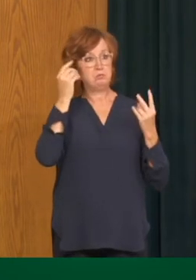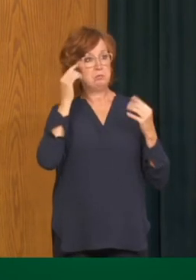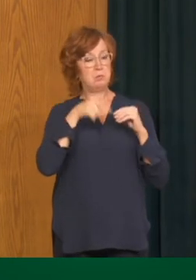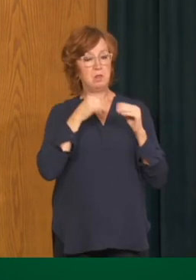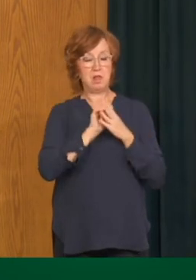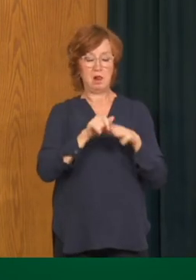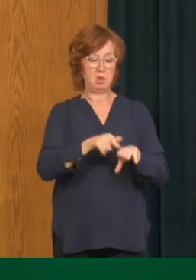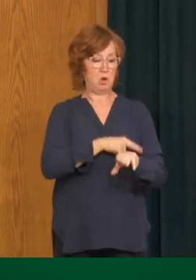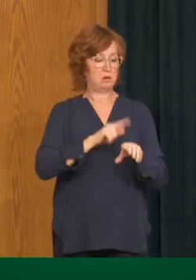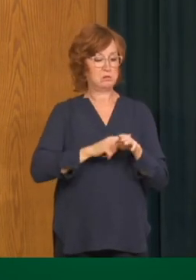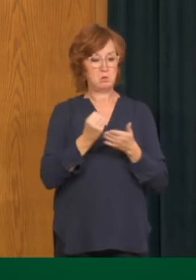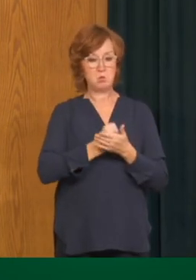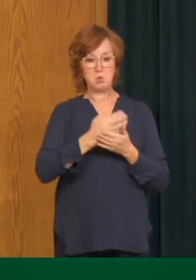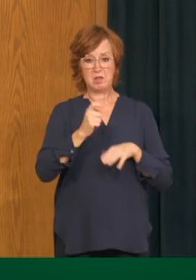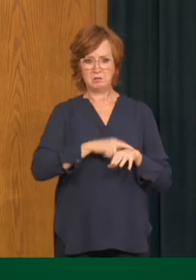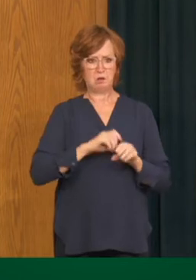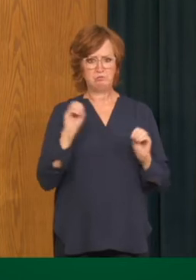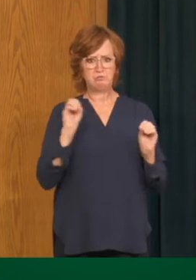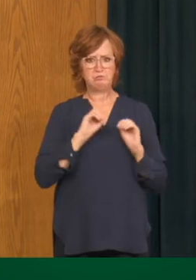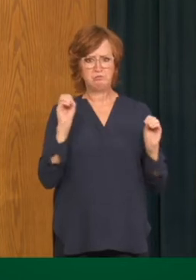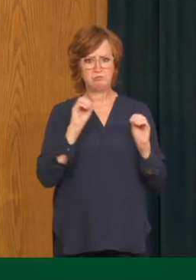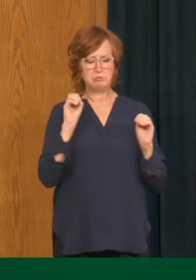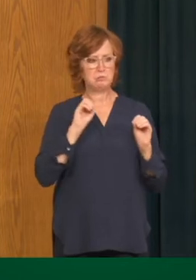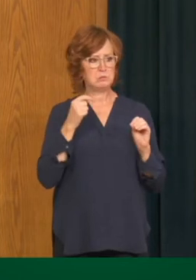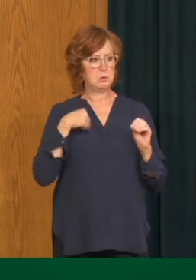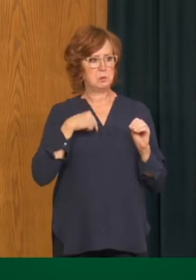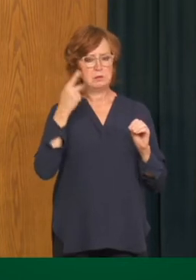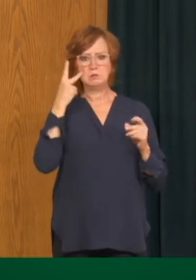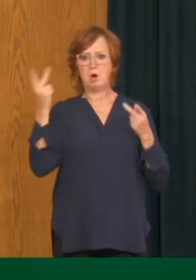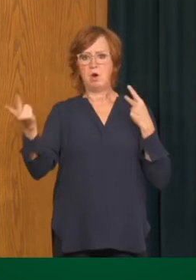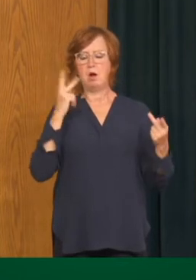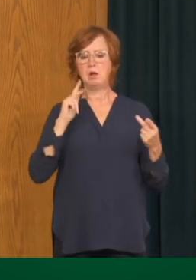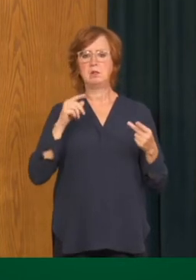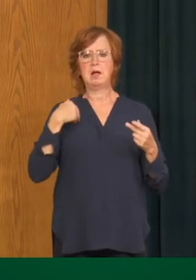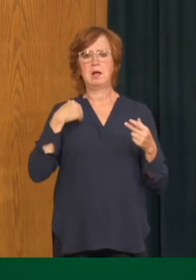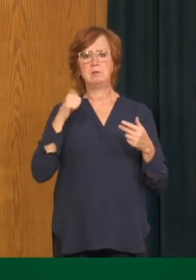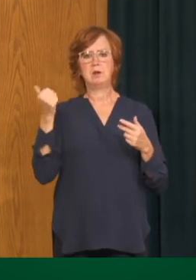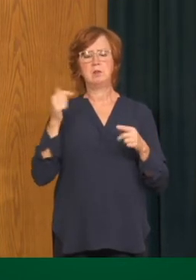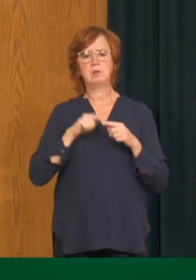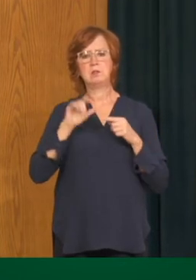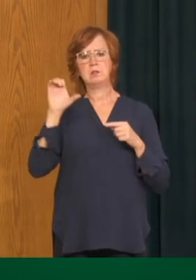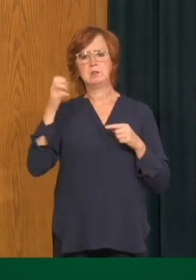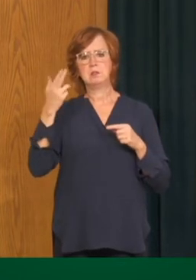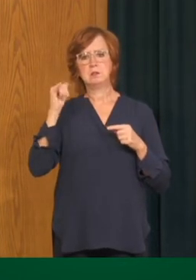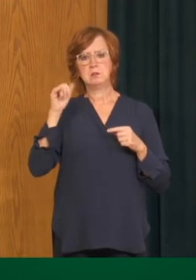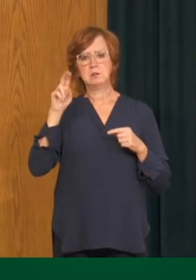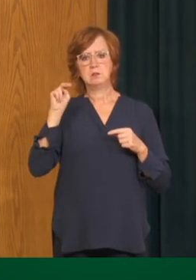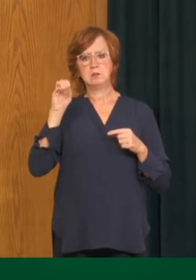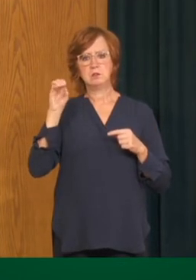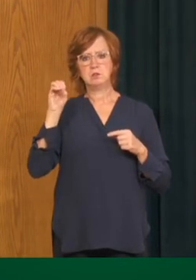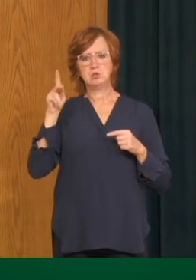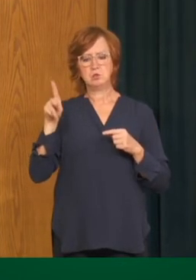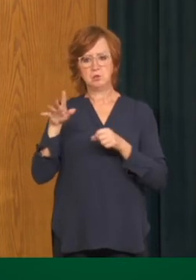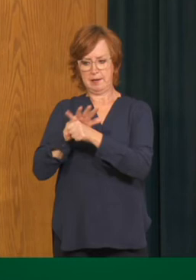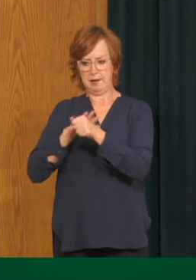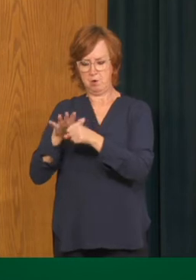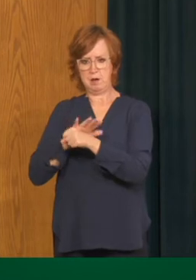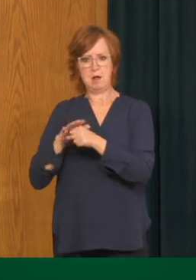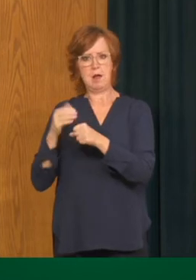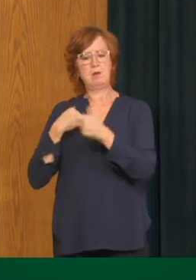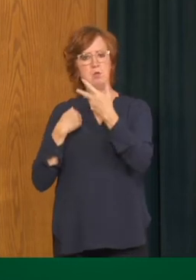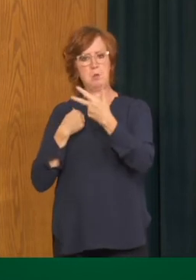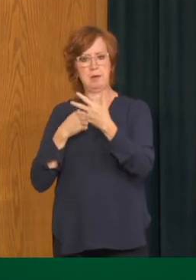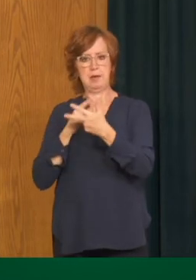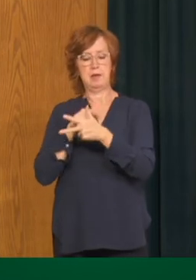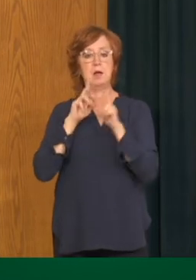mandatory masking across the division. But we see other divisions, like Chinook, for example, that have 3 different levels, a level for their Hatterian schools, a level for their